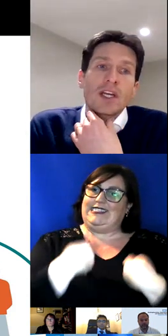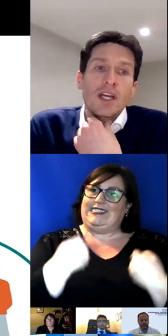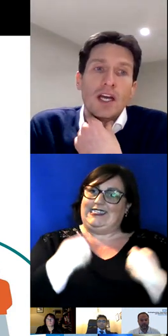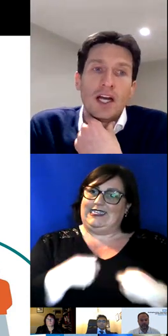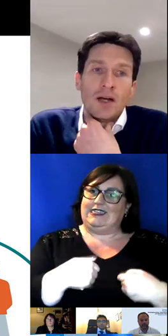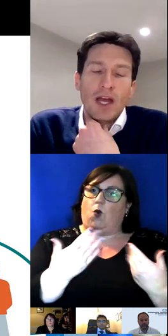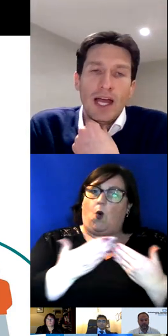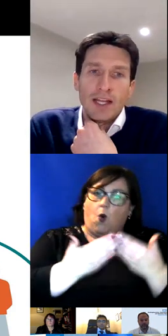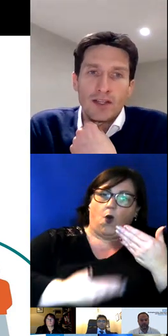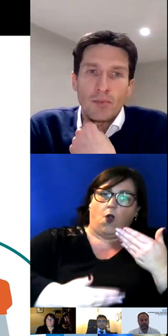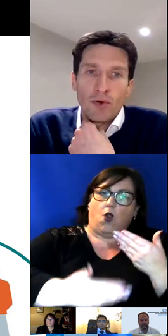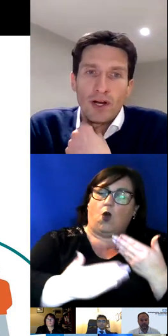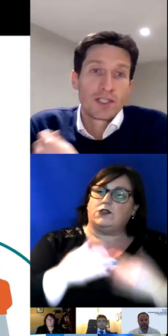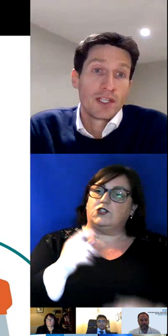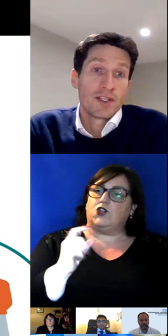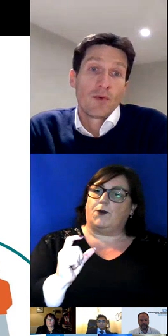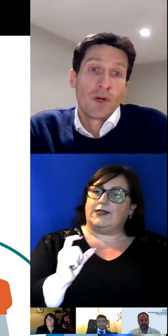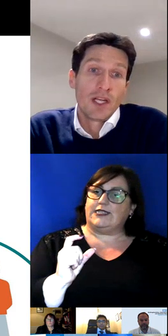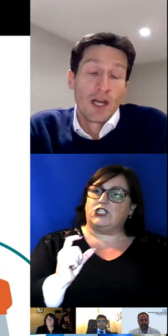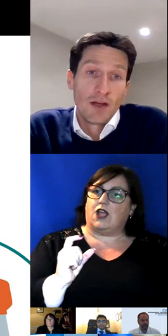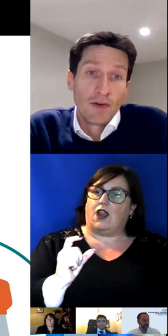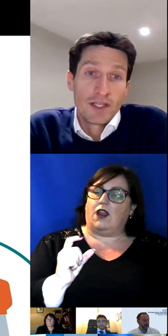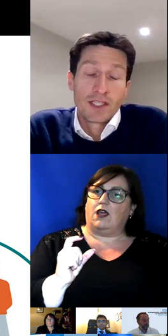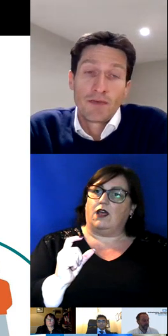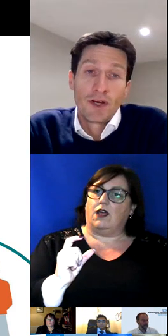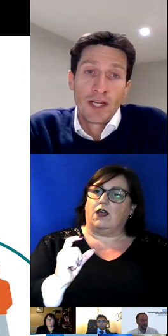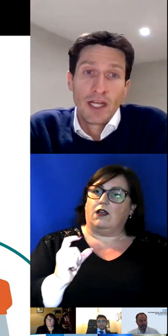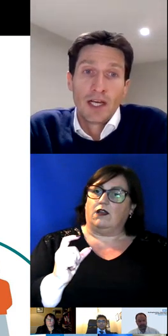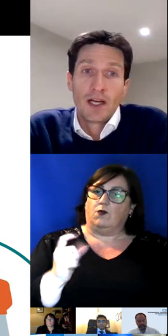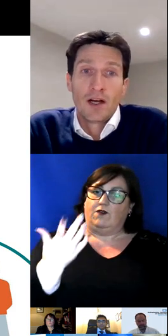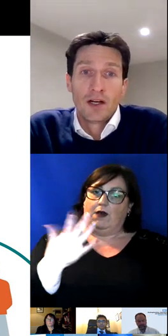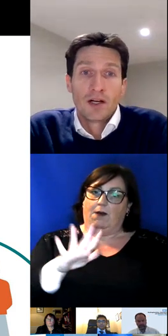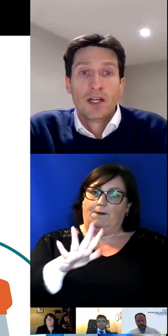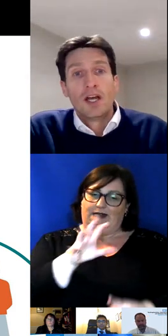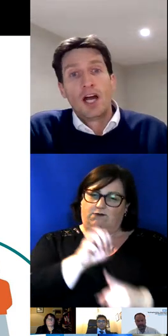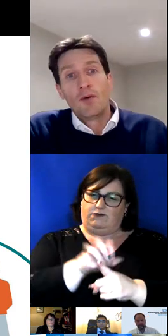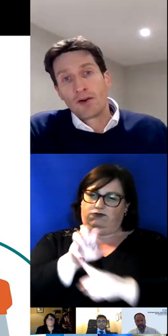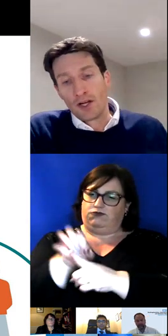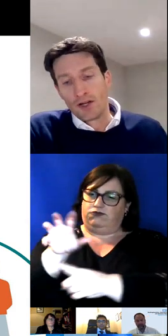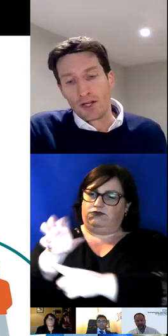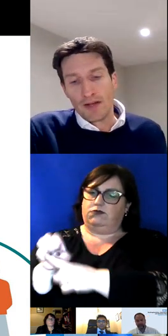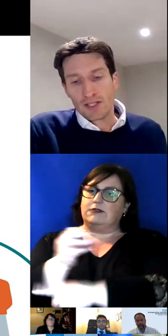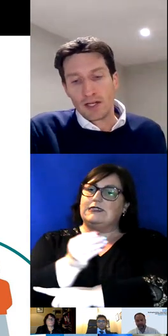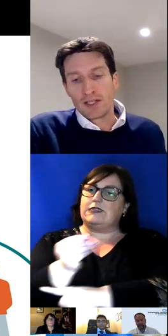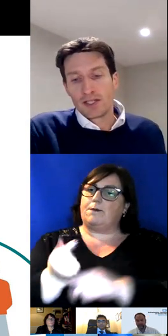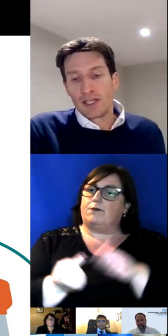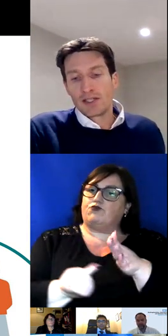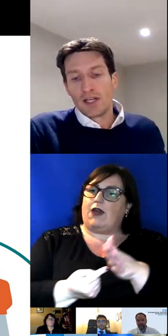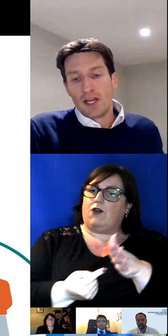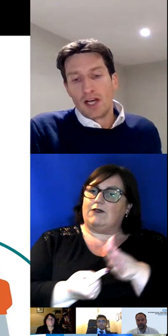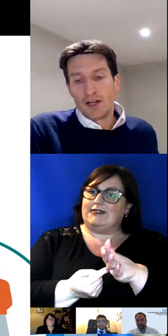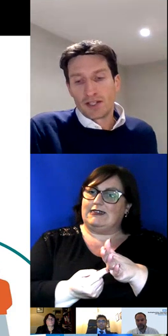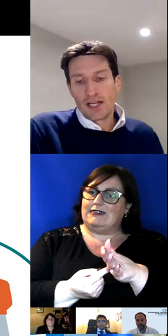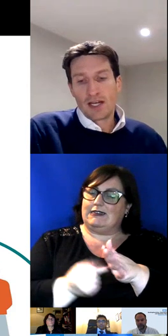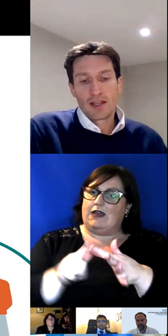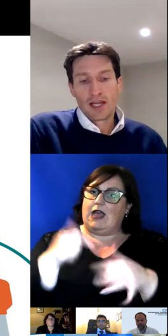conditions. And the priorities that we have identified here are around cardiovascular